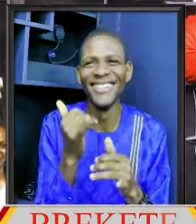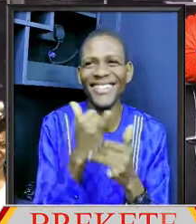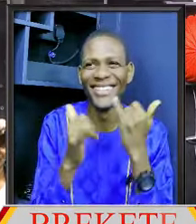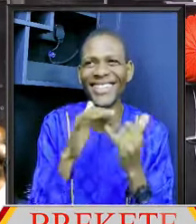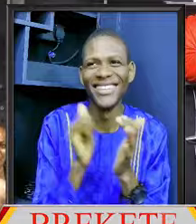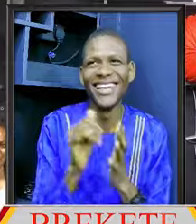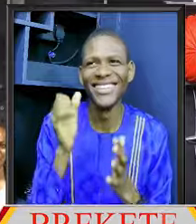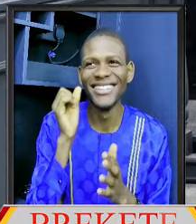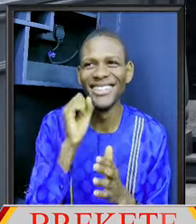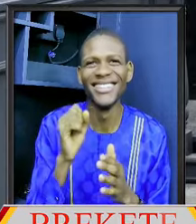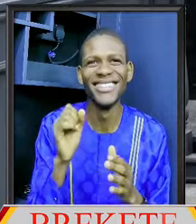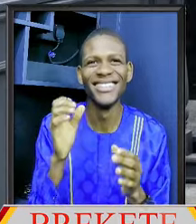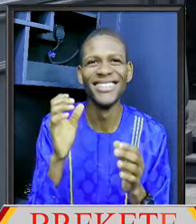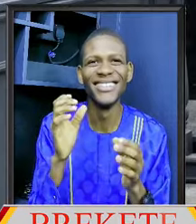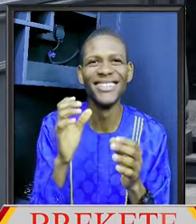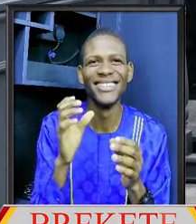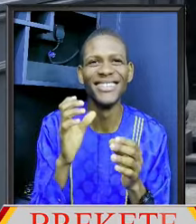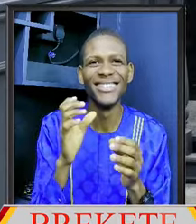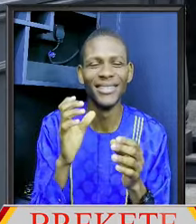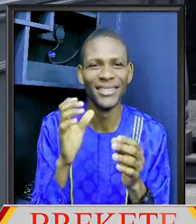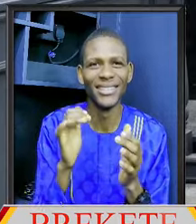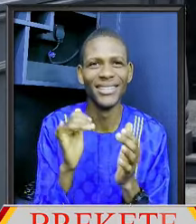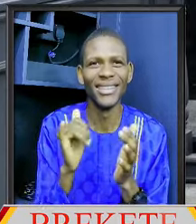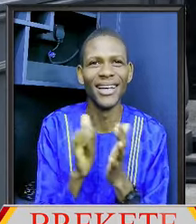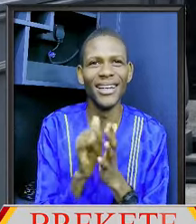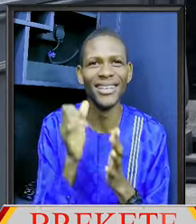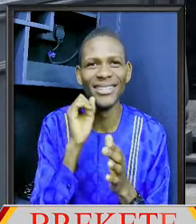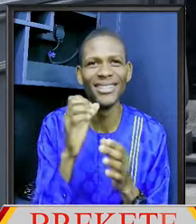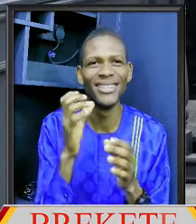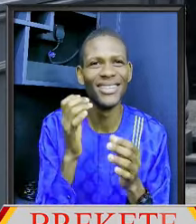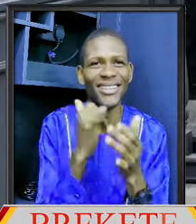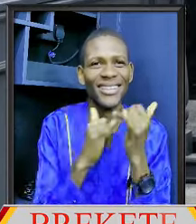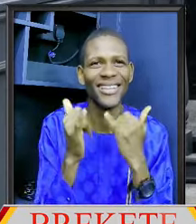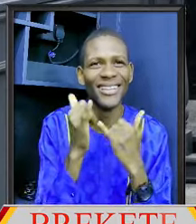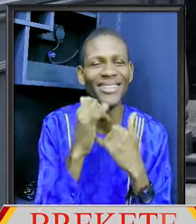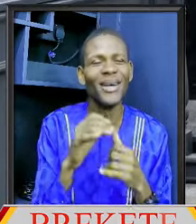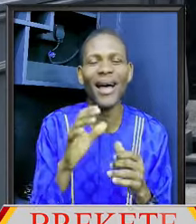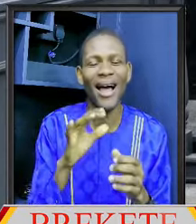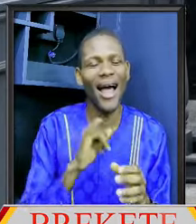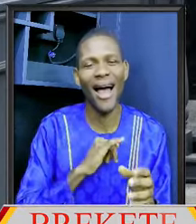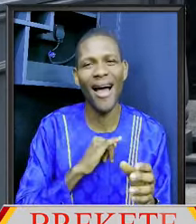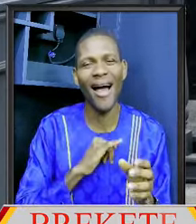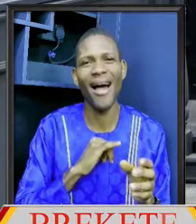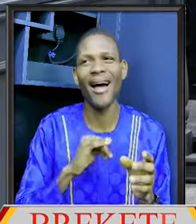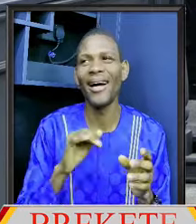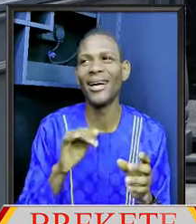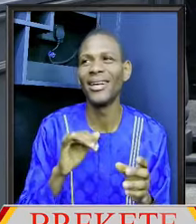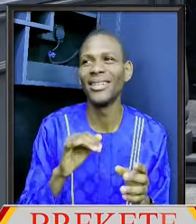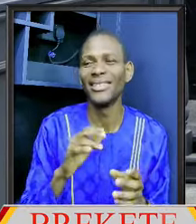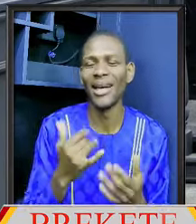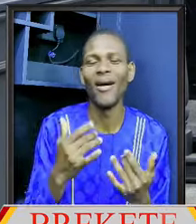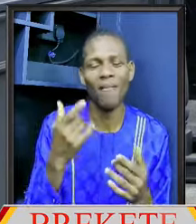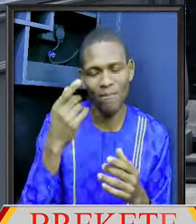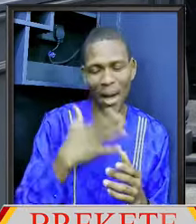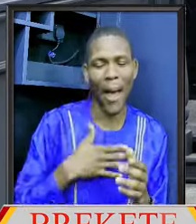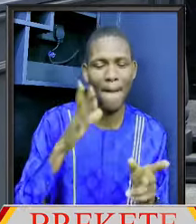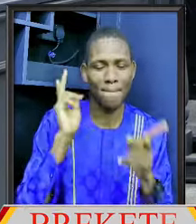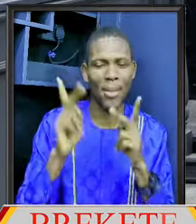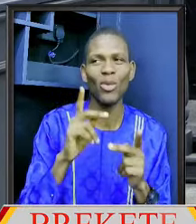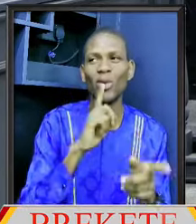But that same mistake where you make. Nice, she make. No, I forgive you. I know talk like that. Now, for my people talk,